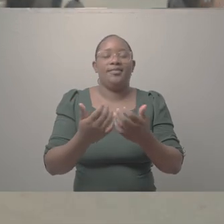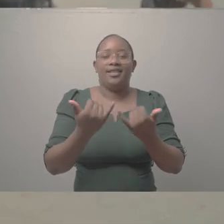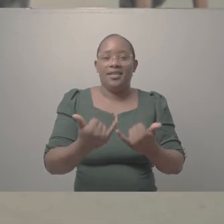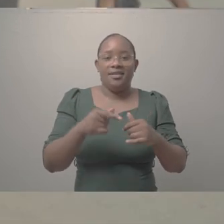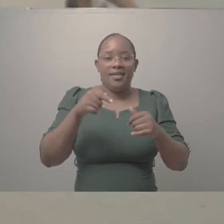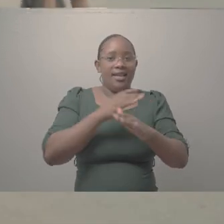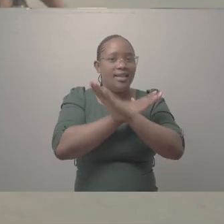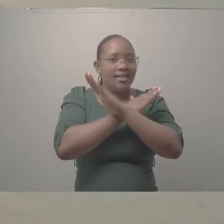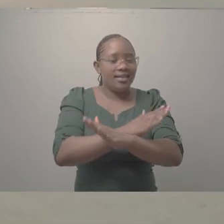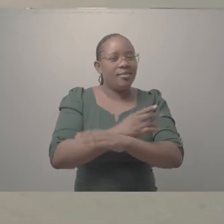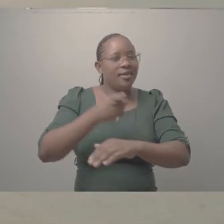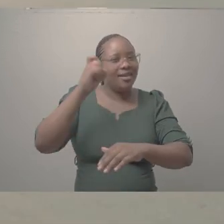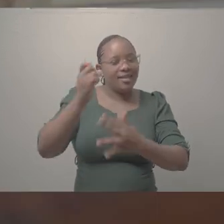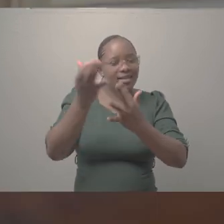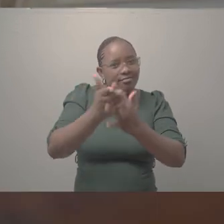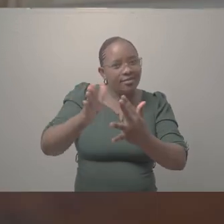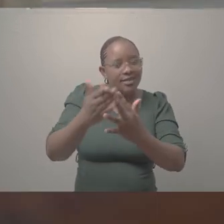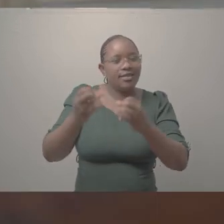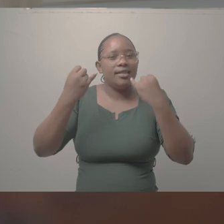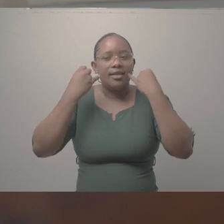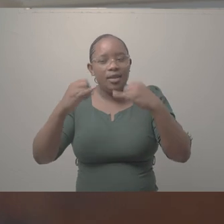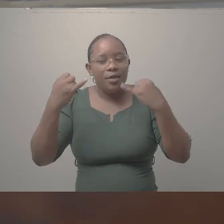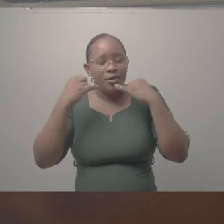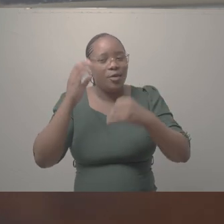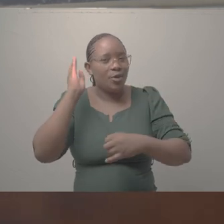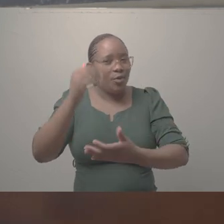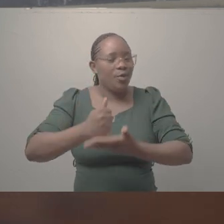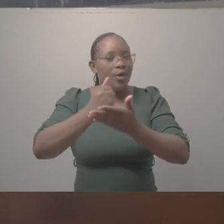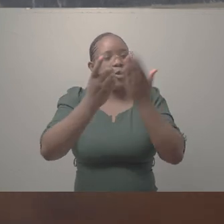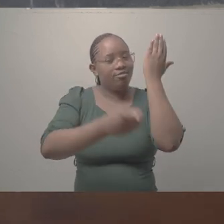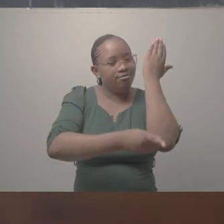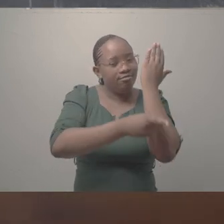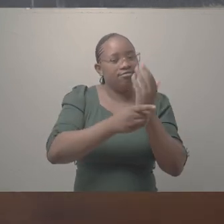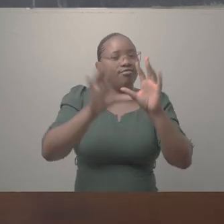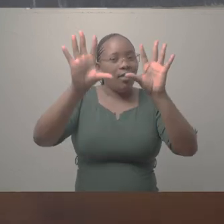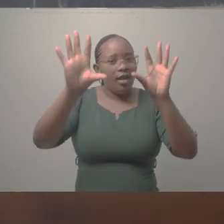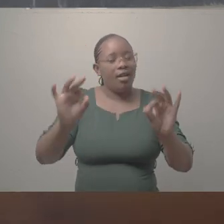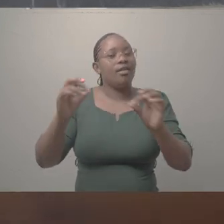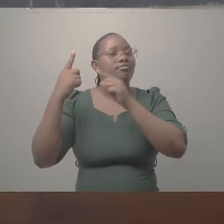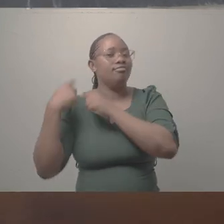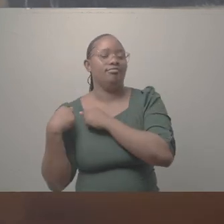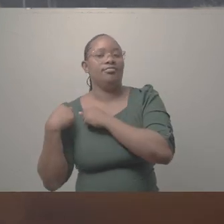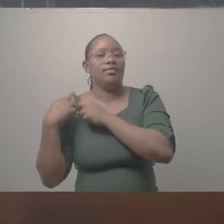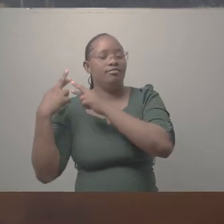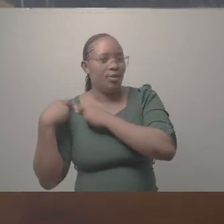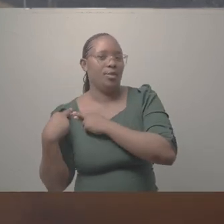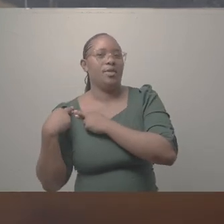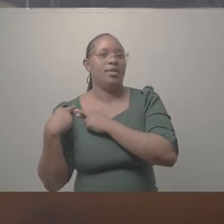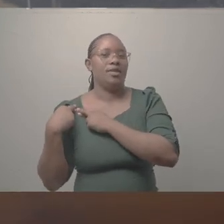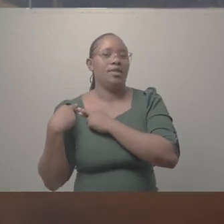of a nation. However, in Zambia's context, sharing more information about the processes would improve and